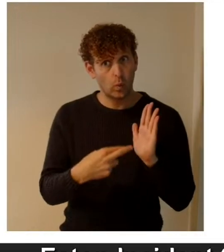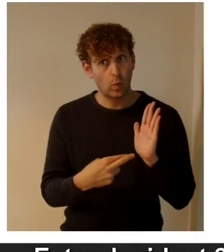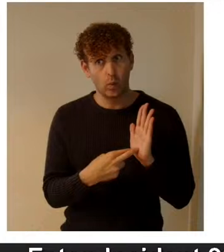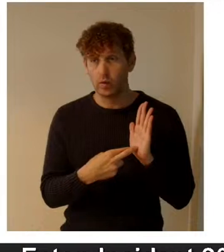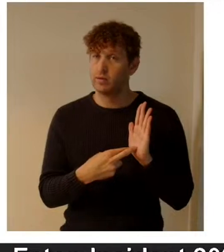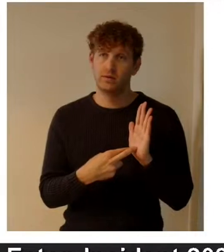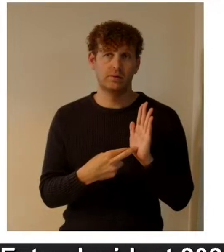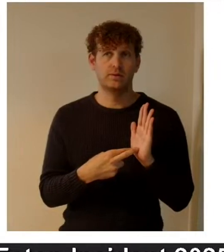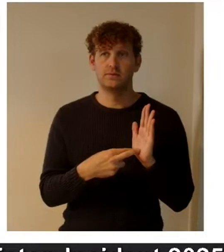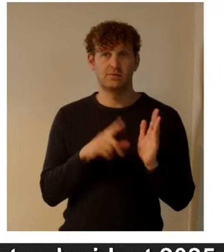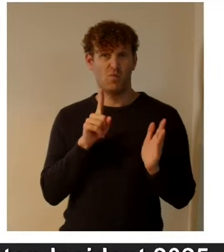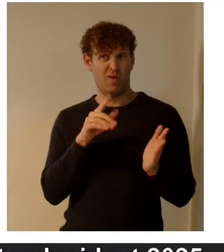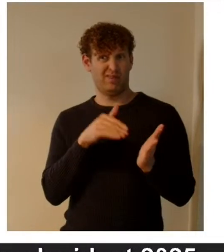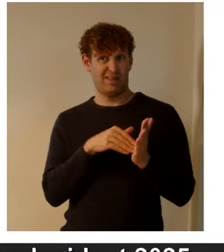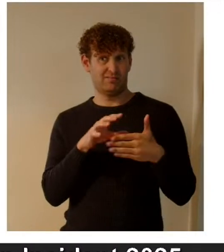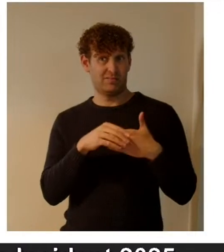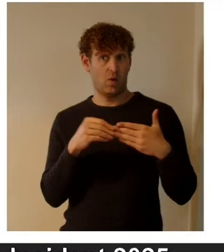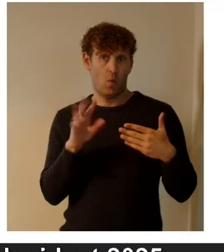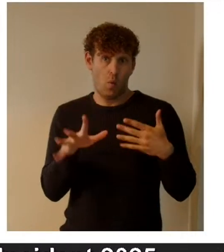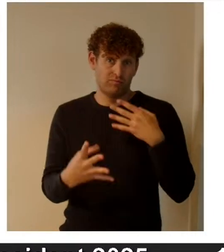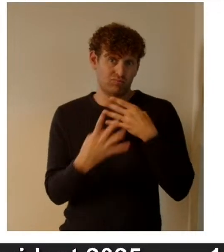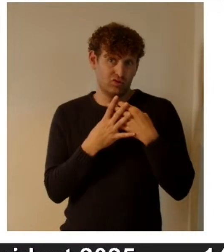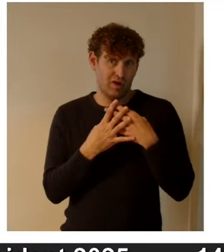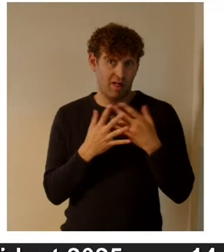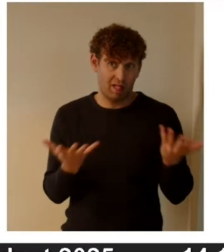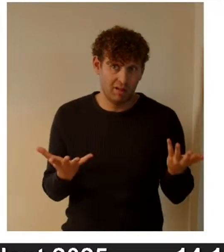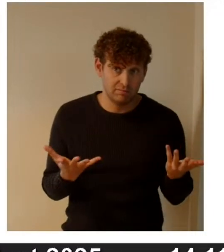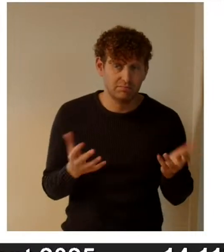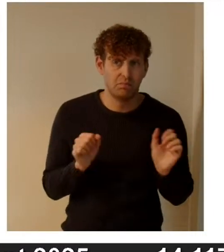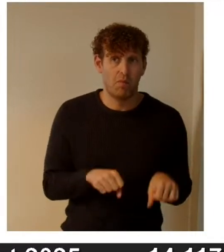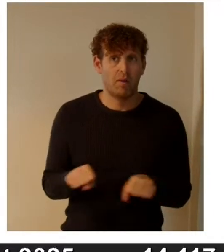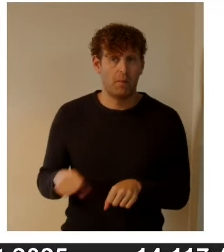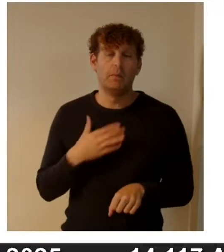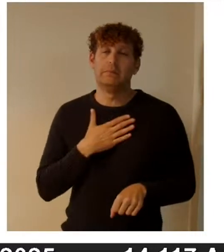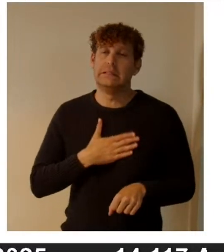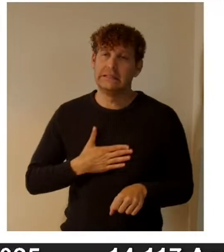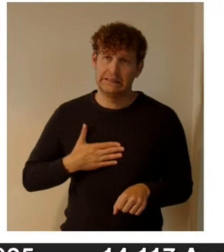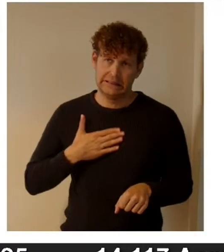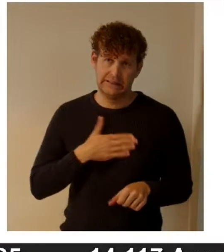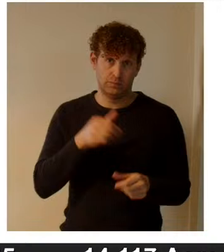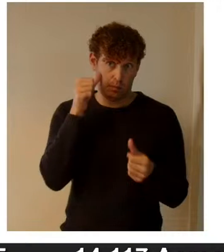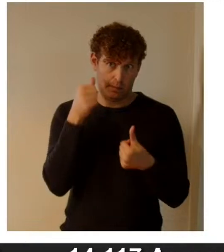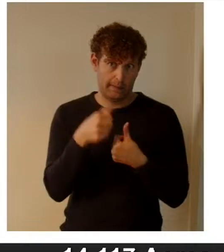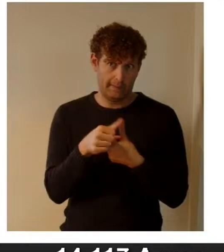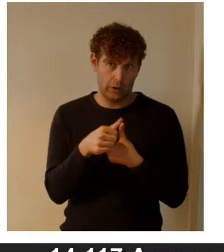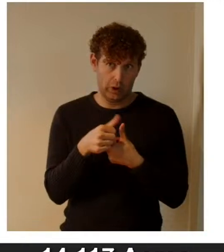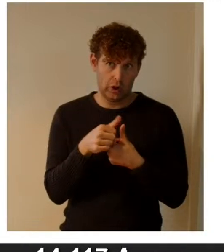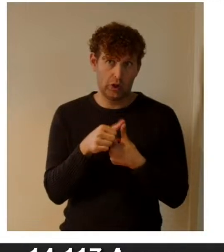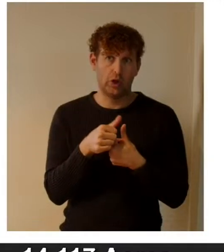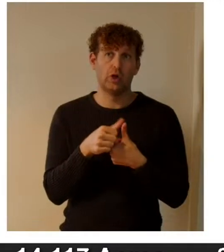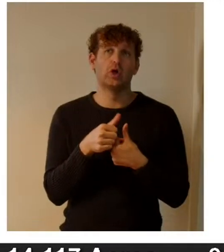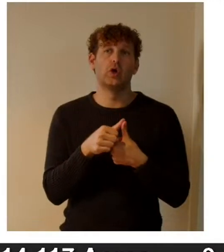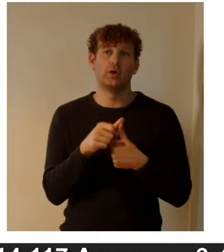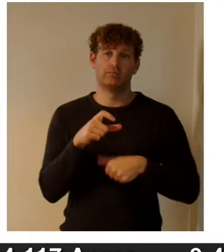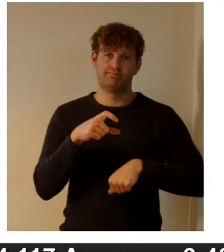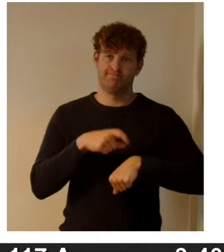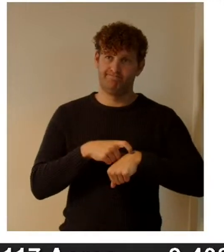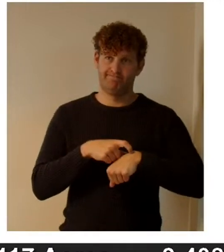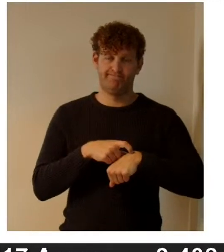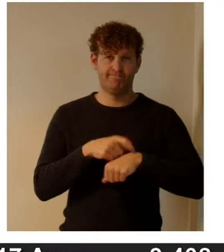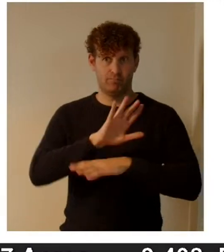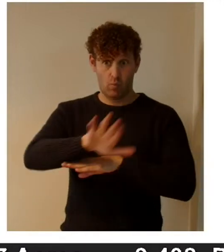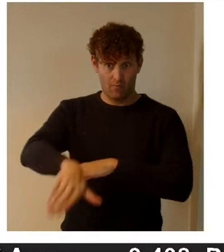and or jail time. So please remember that curfew is still in